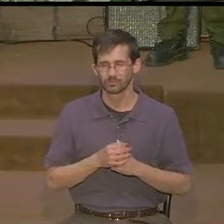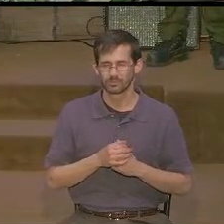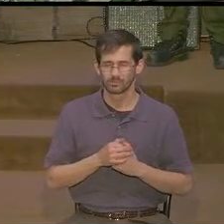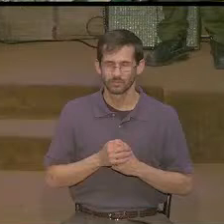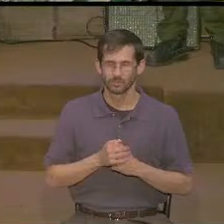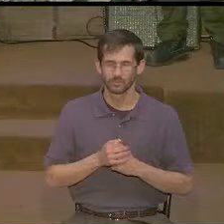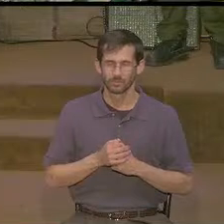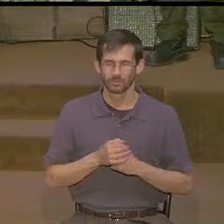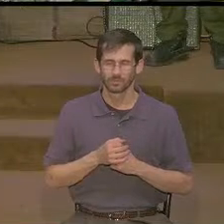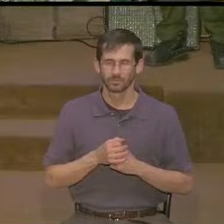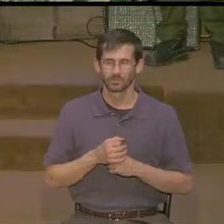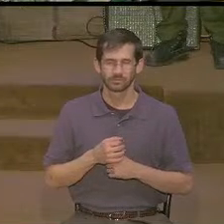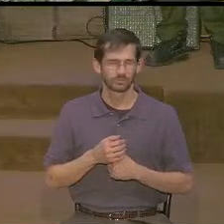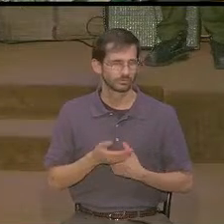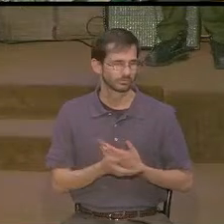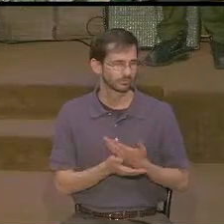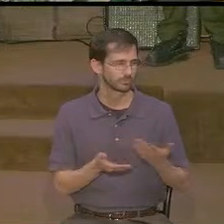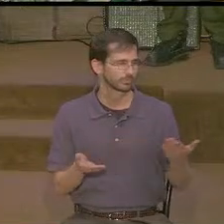We love you, God.